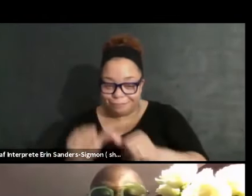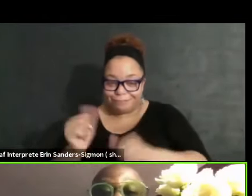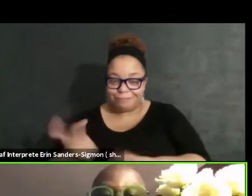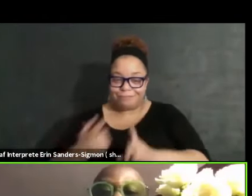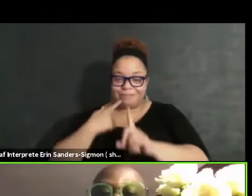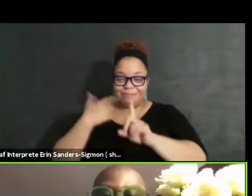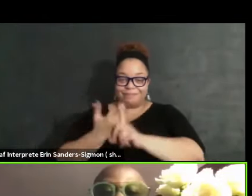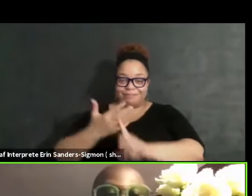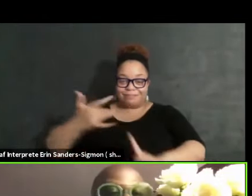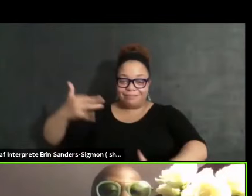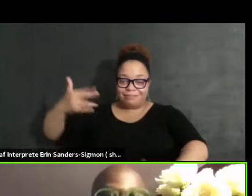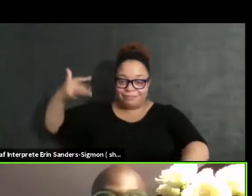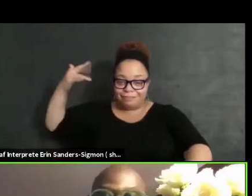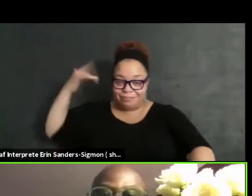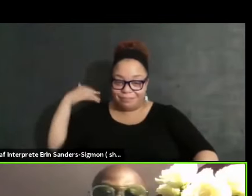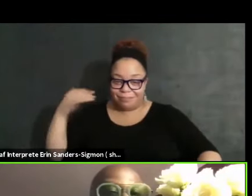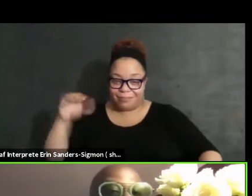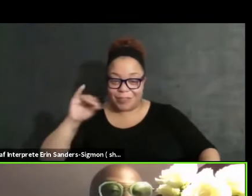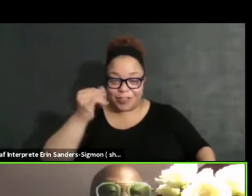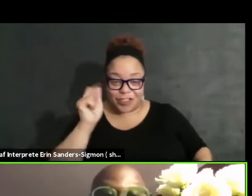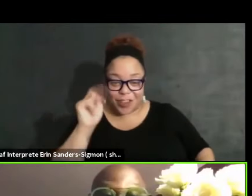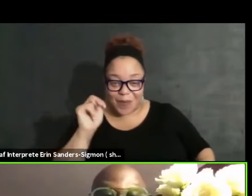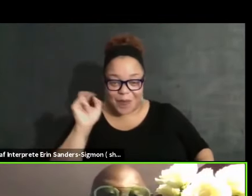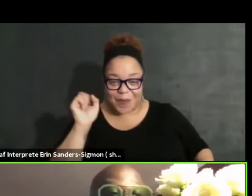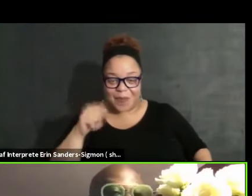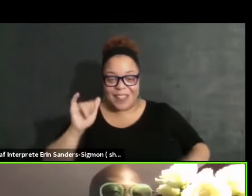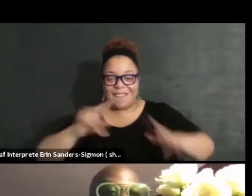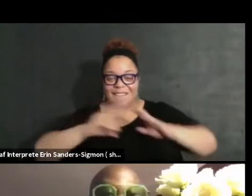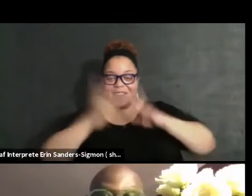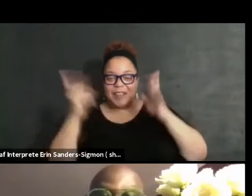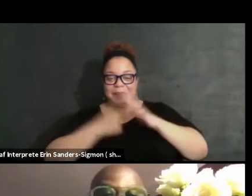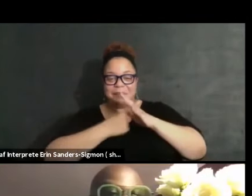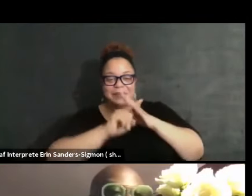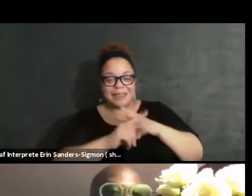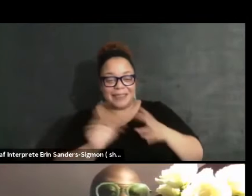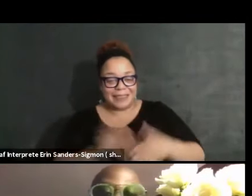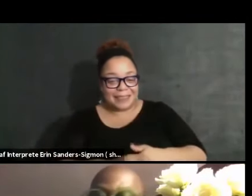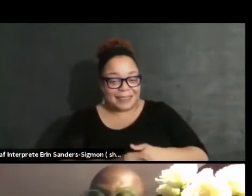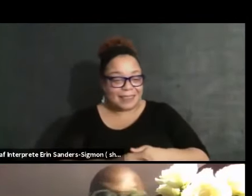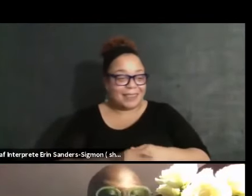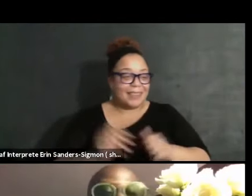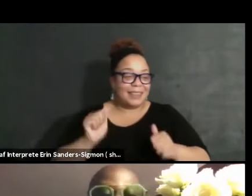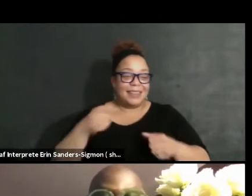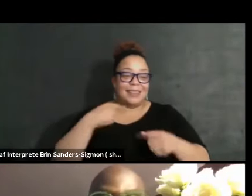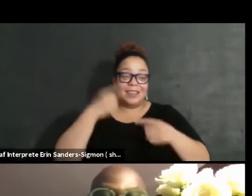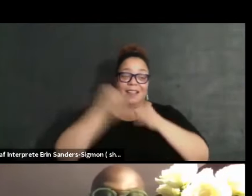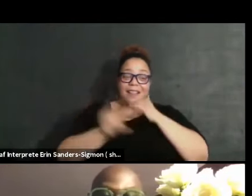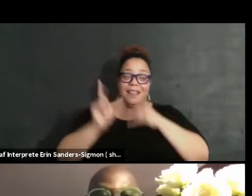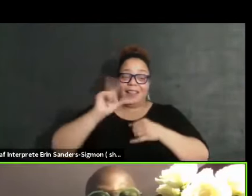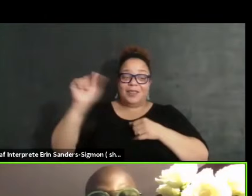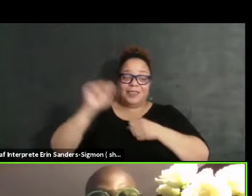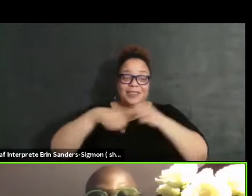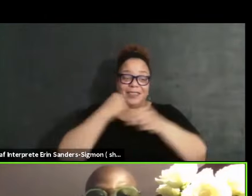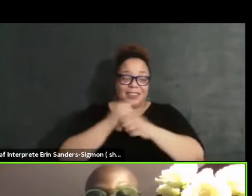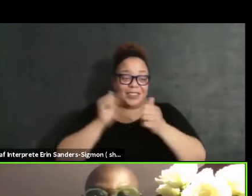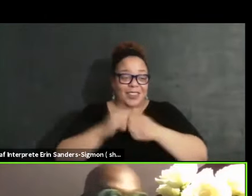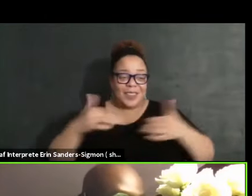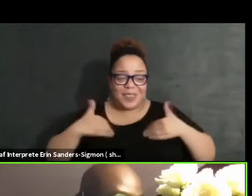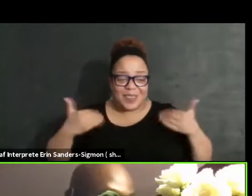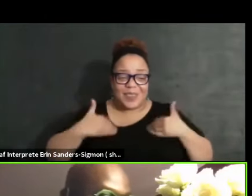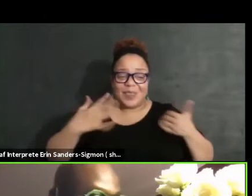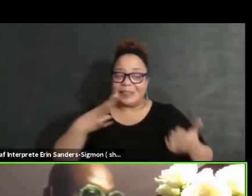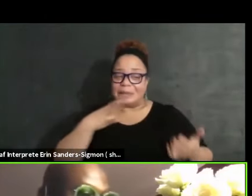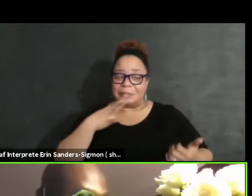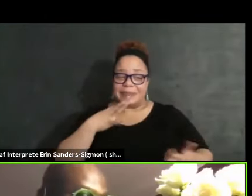I can tell you that the last 20 years of Life is Living, of You Speaks, of Brave New Voices, just not possible without